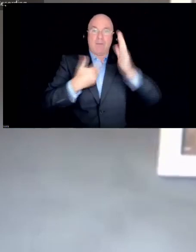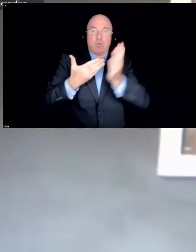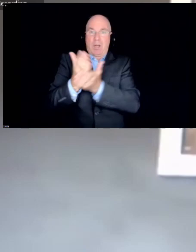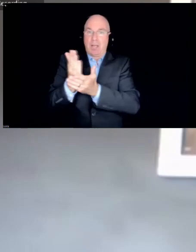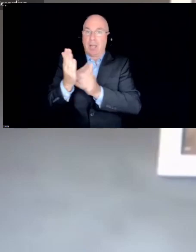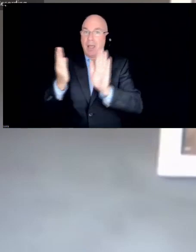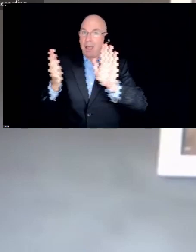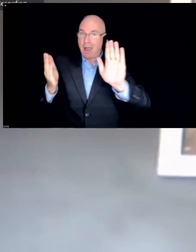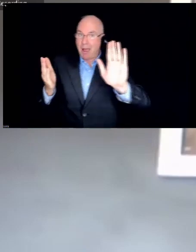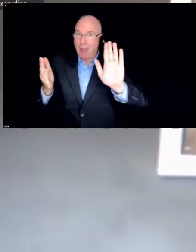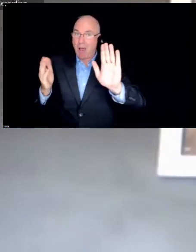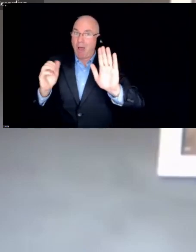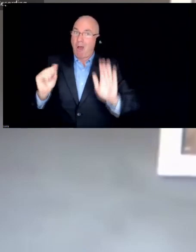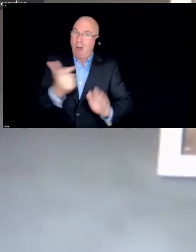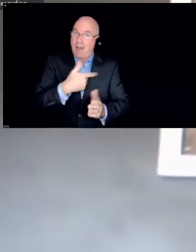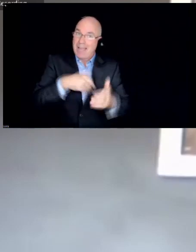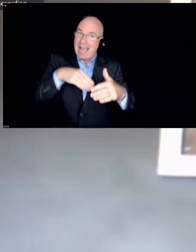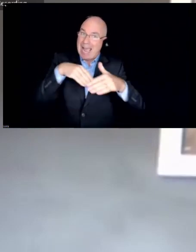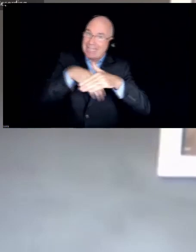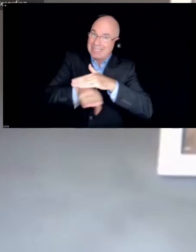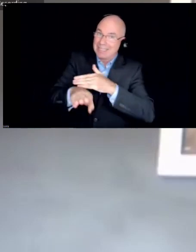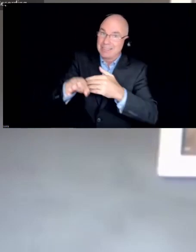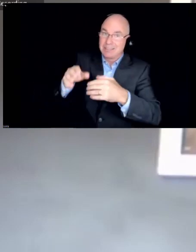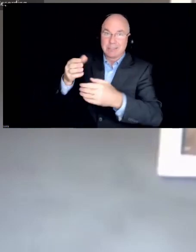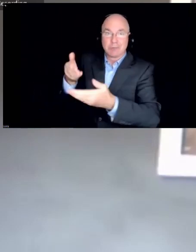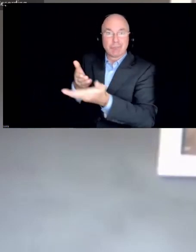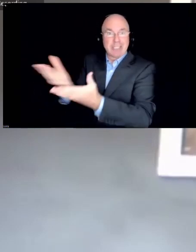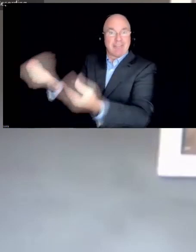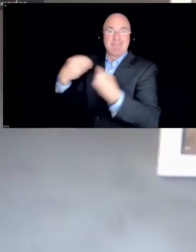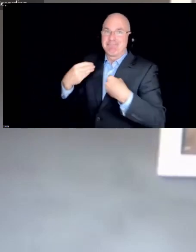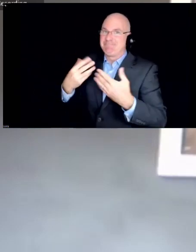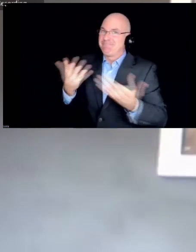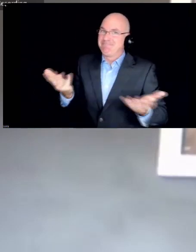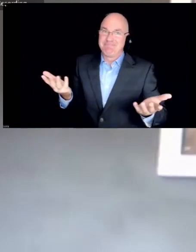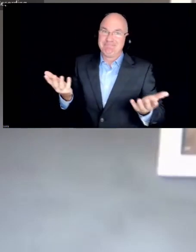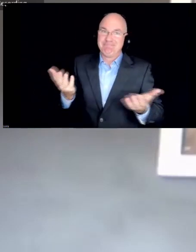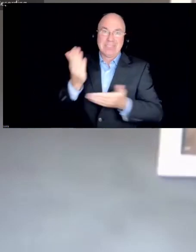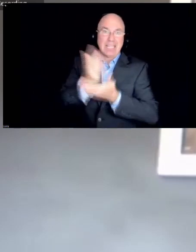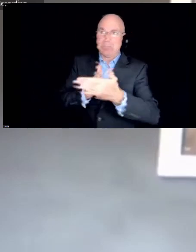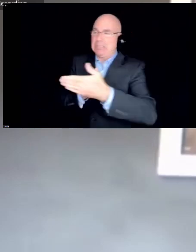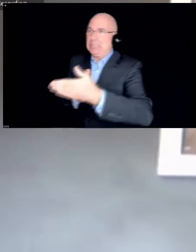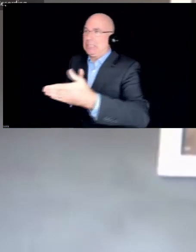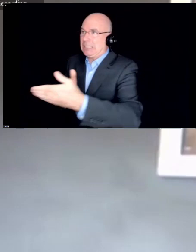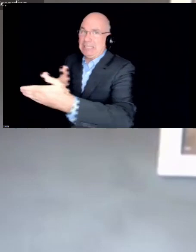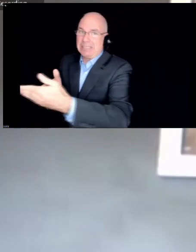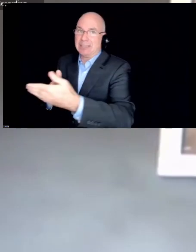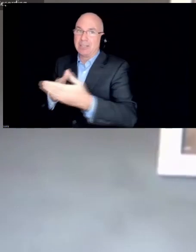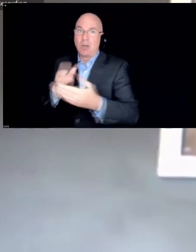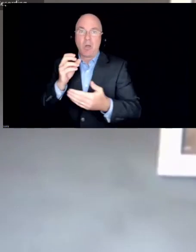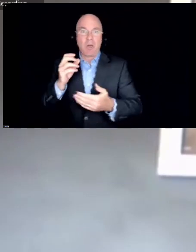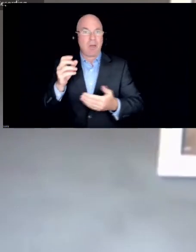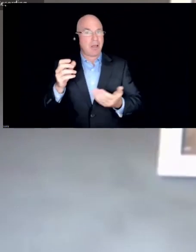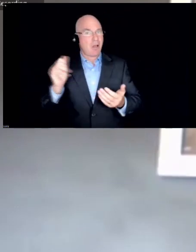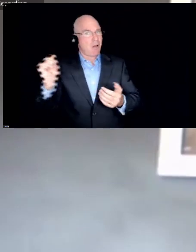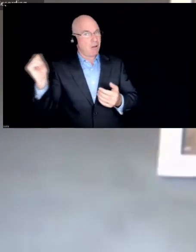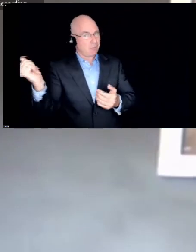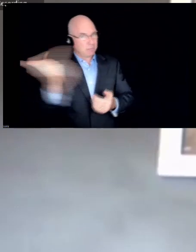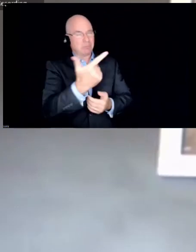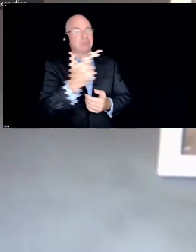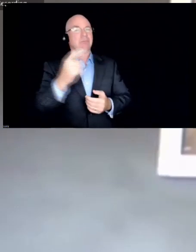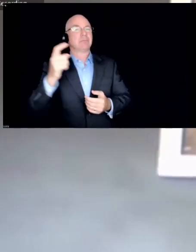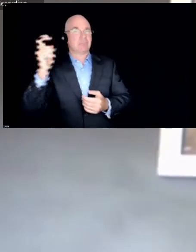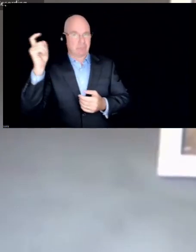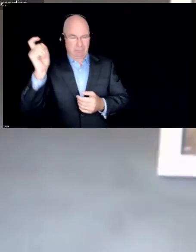of us have access to these rights or can access them in the same way. We all need to